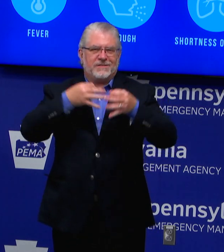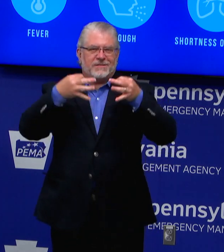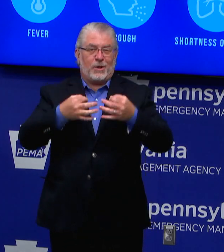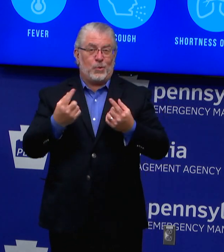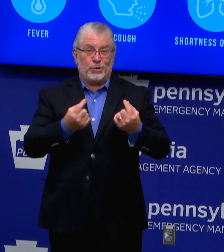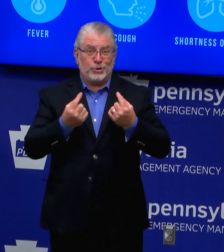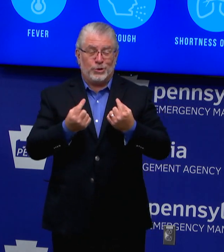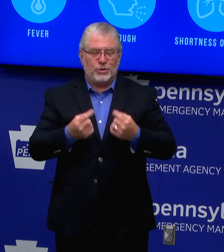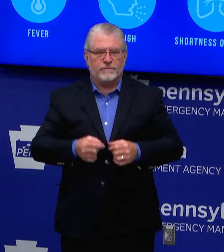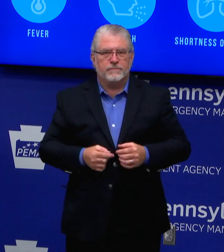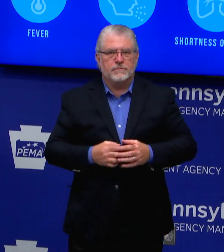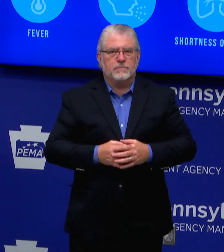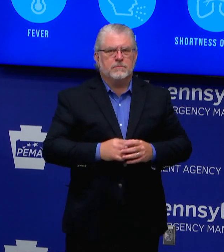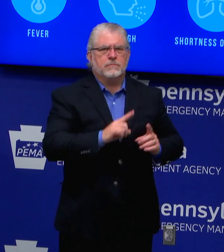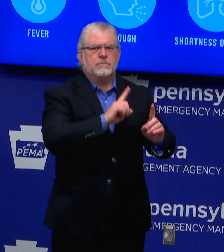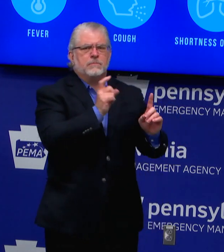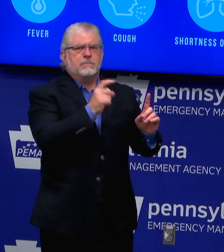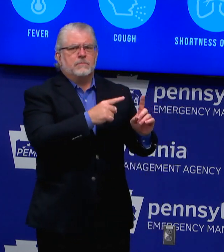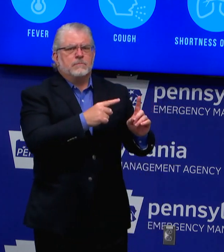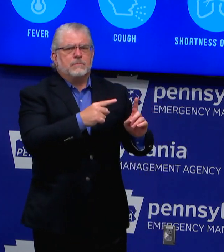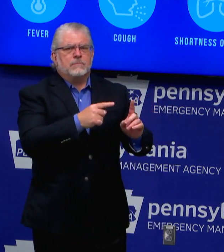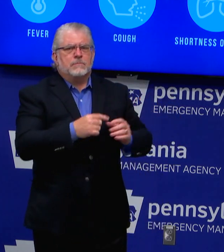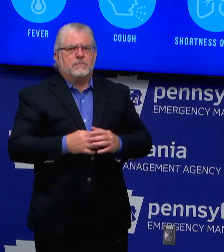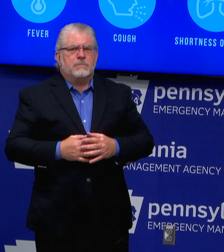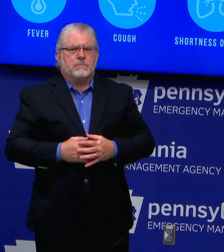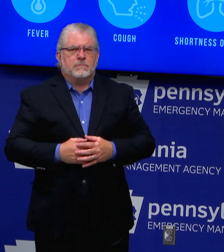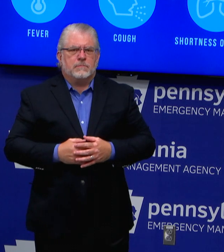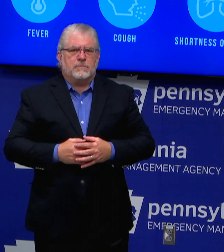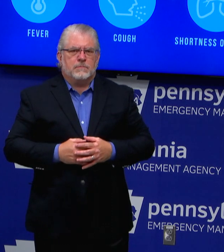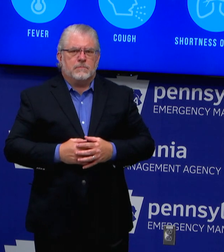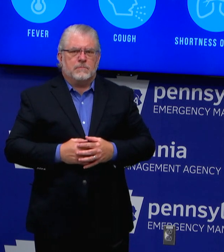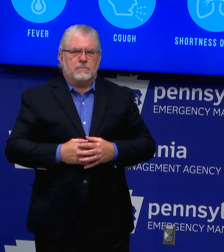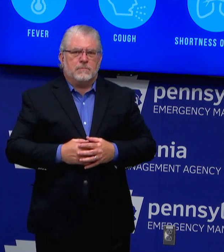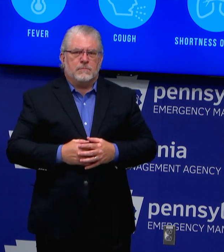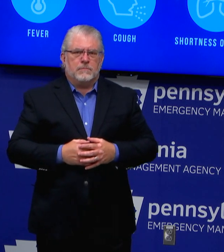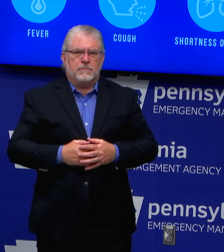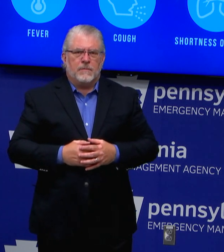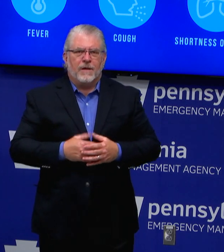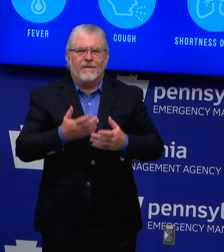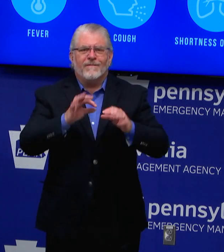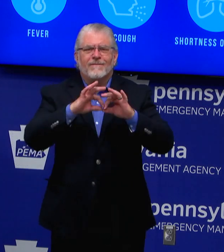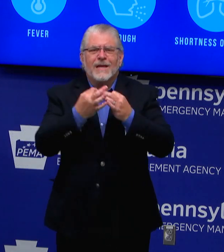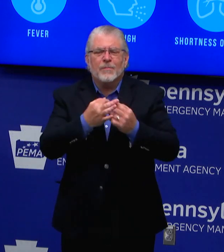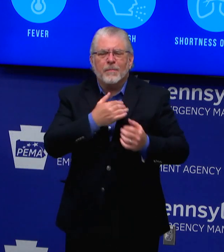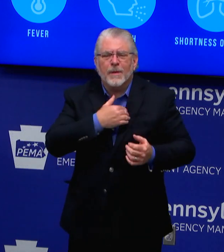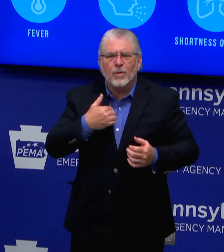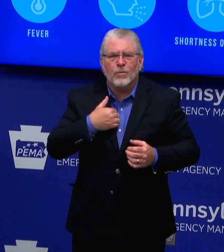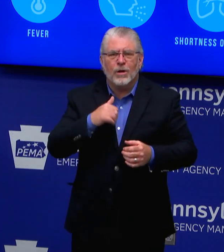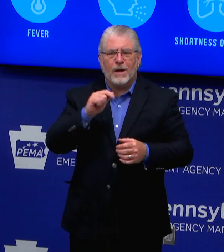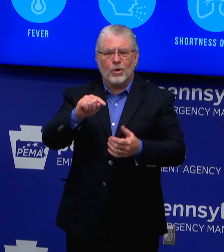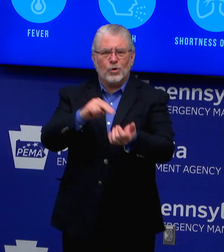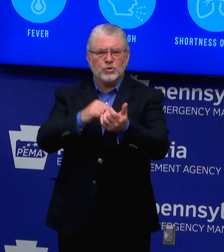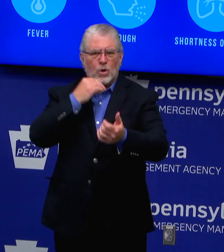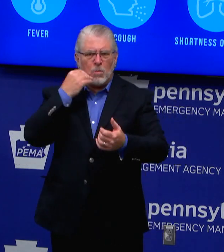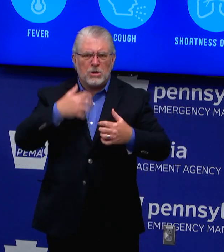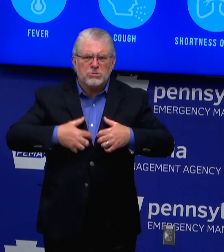CBS 3. Families with loved ones in nursing homes are outraged at the lack of preparedness experienced in so many